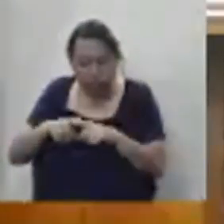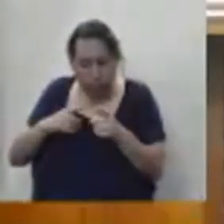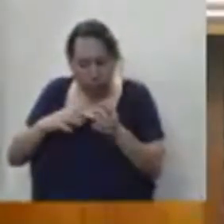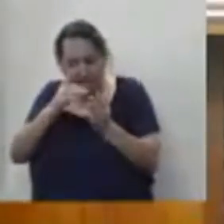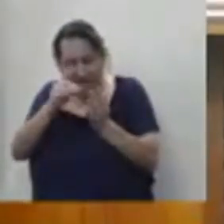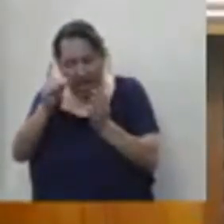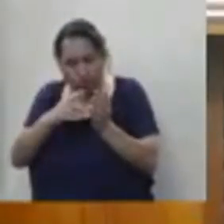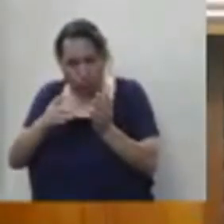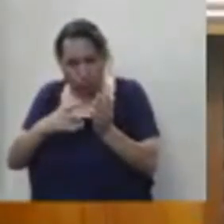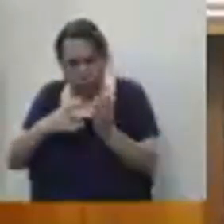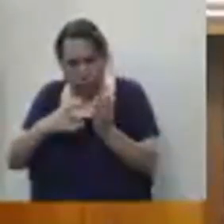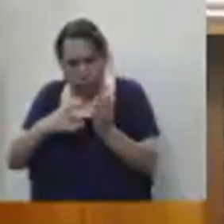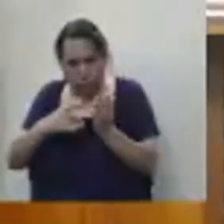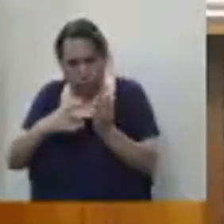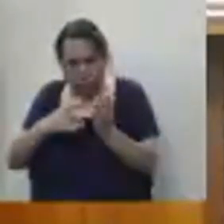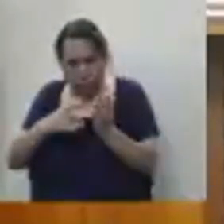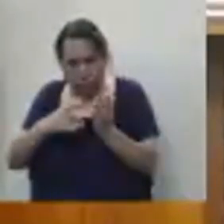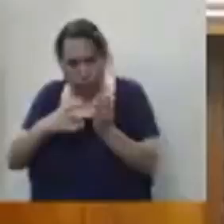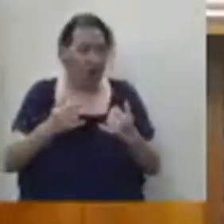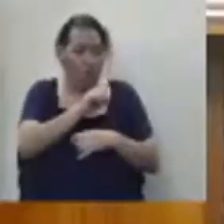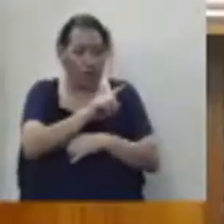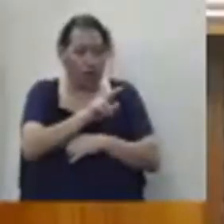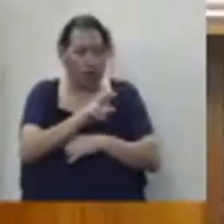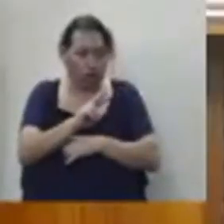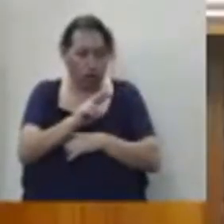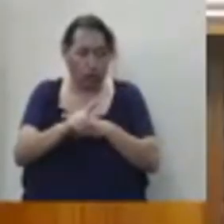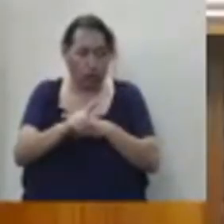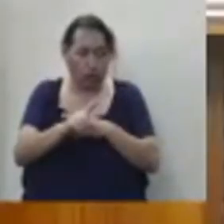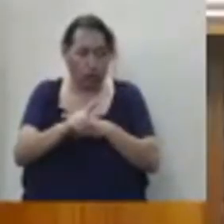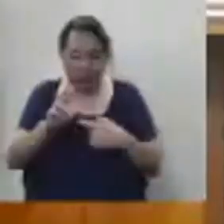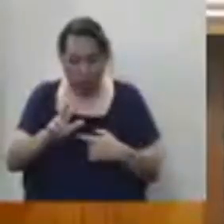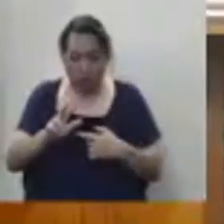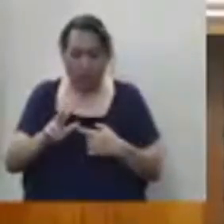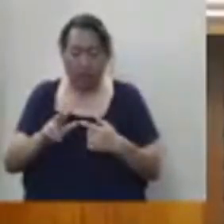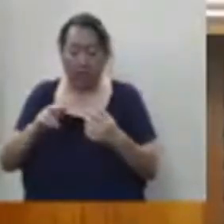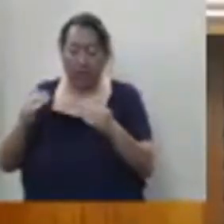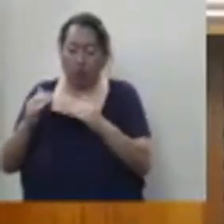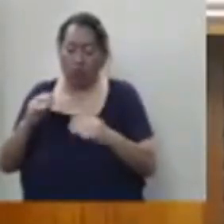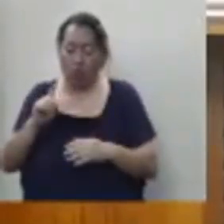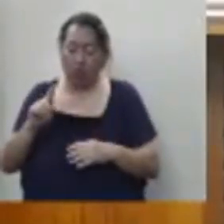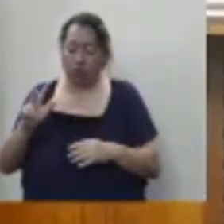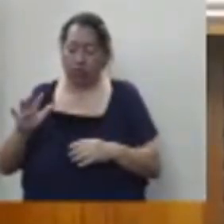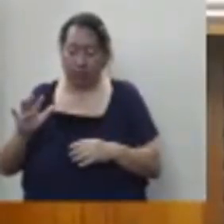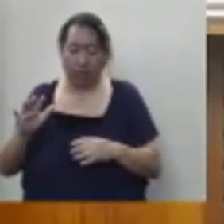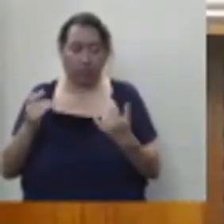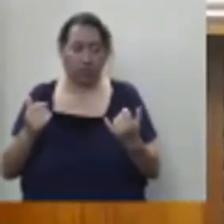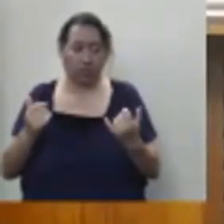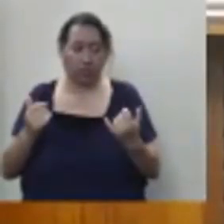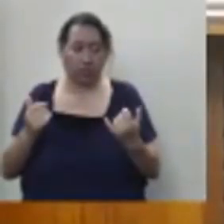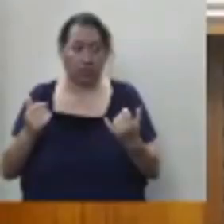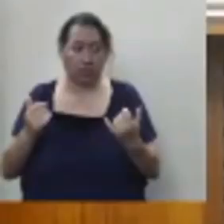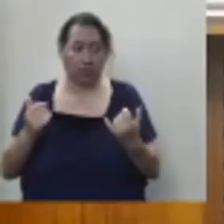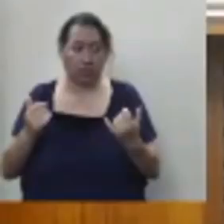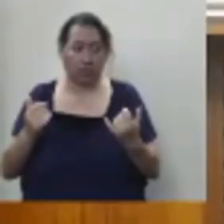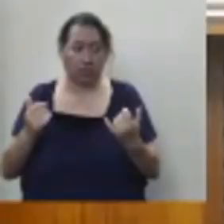you count the 132 plus the 3, gives you the case count of 135. 5 have deceased, and we have 97